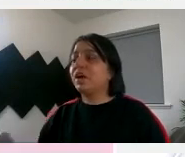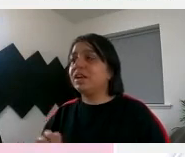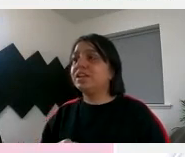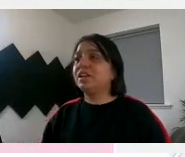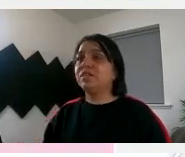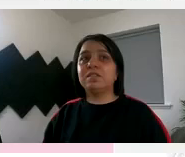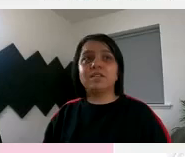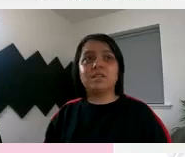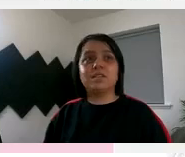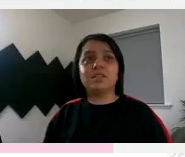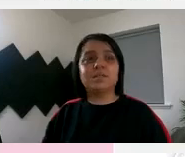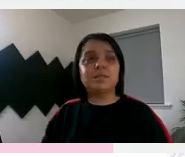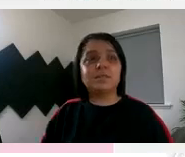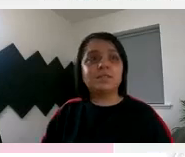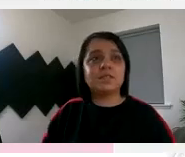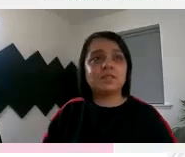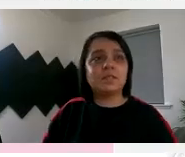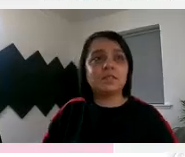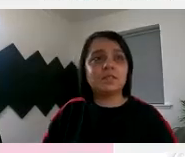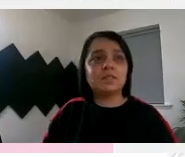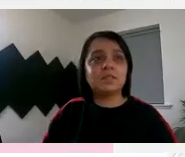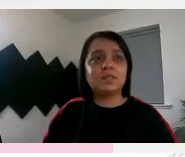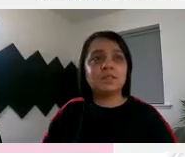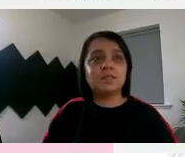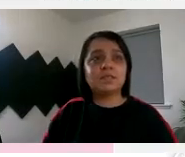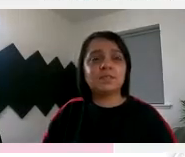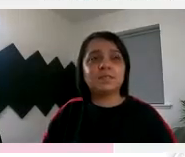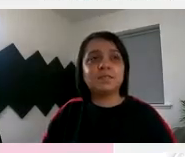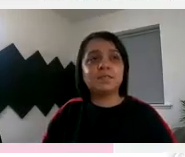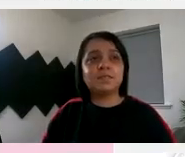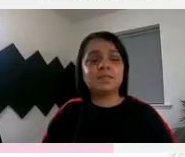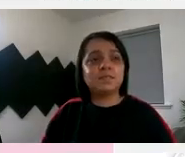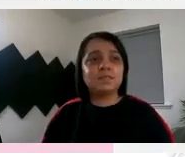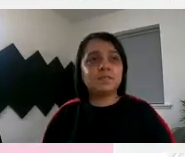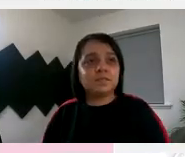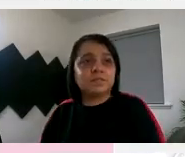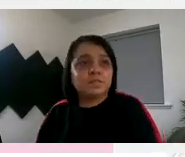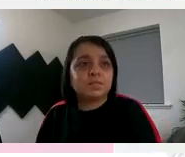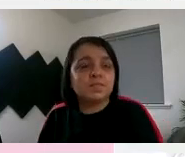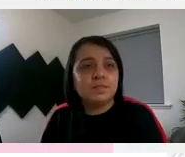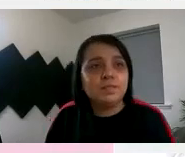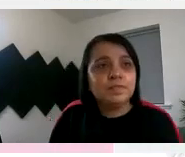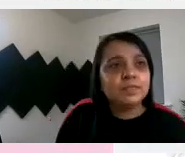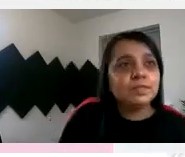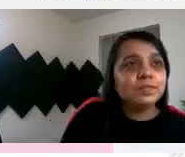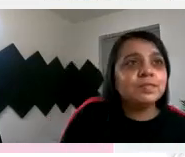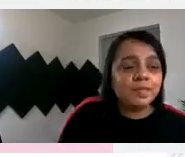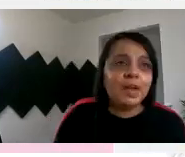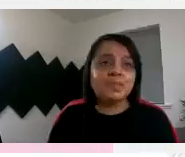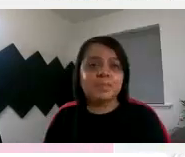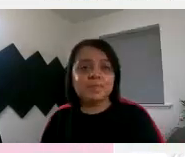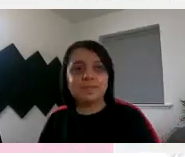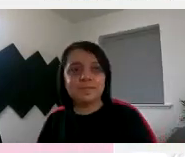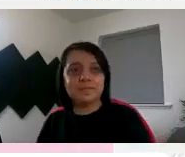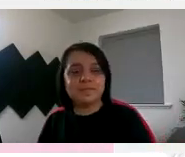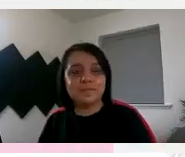So anything that you... Yeah, I'm just curious to know what you guys use in Kenya. Like, how do you spell things the American way or British